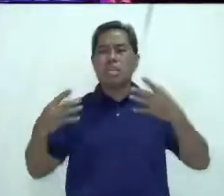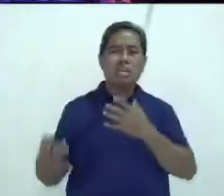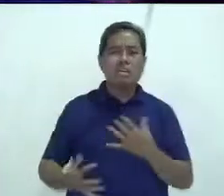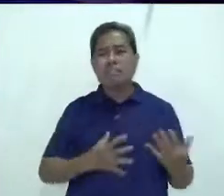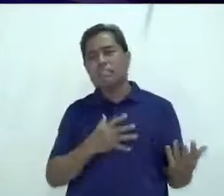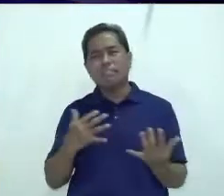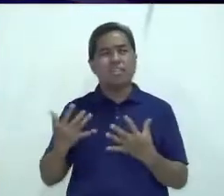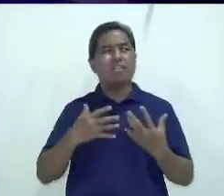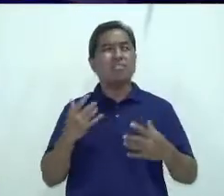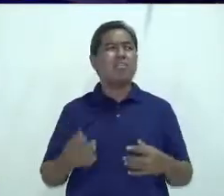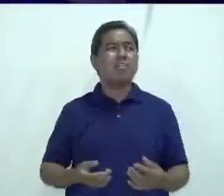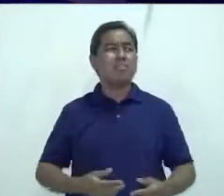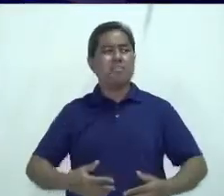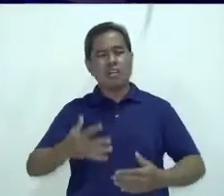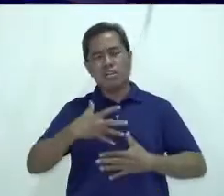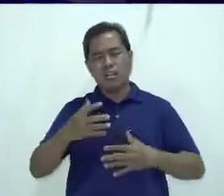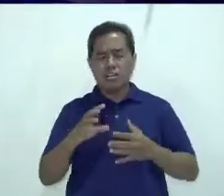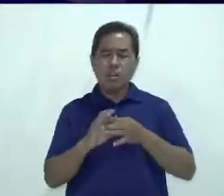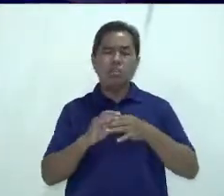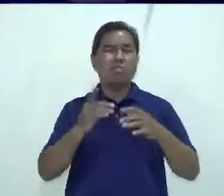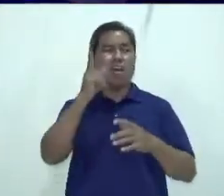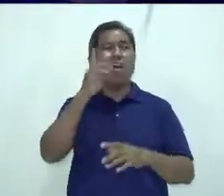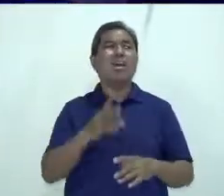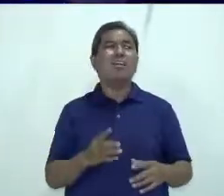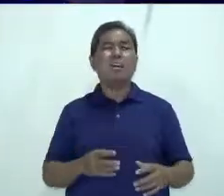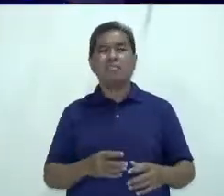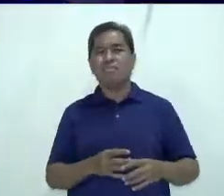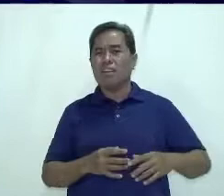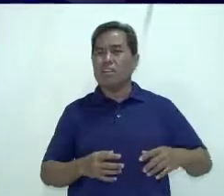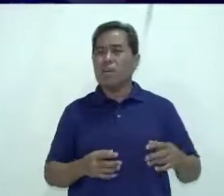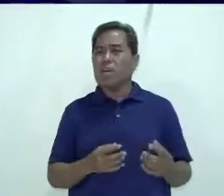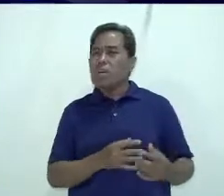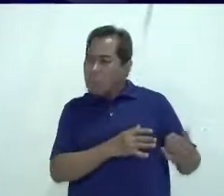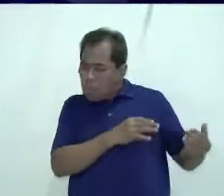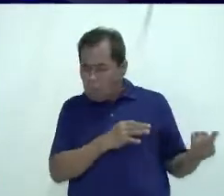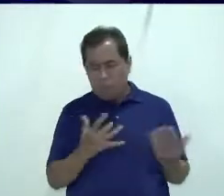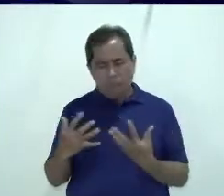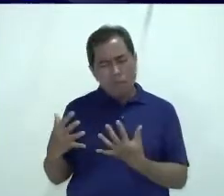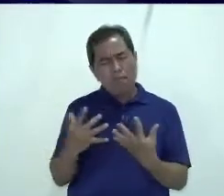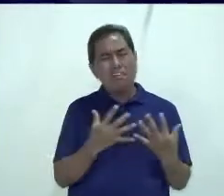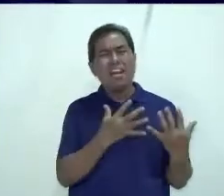smoldering, breath of God, fan us into